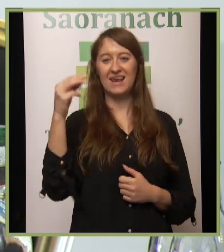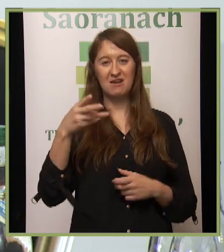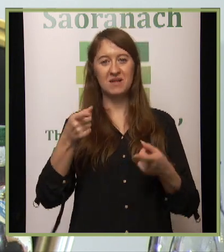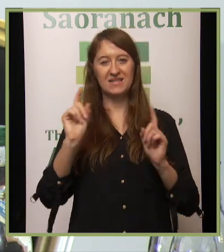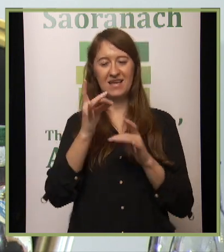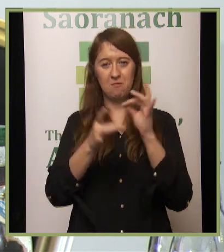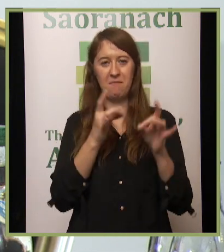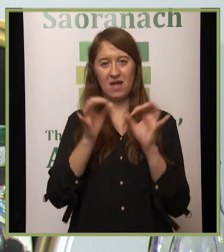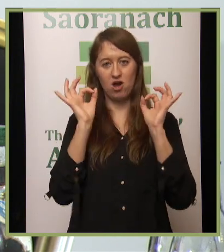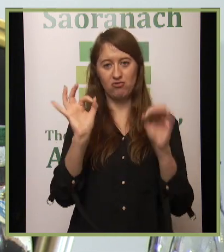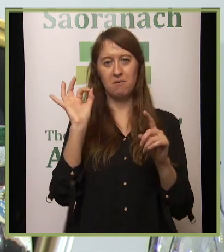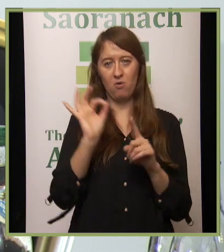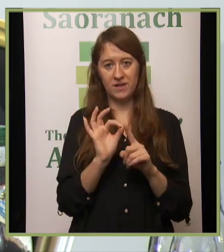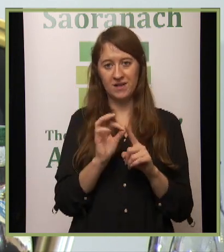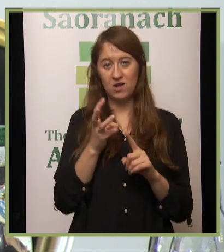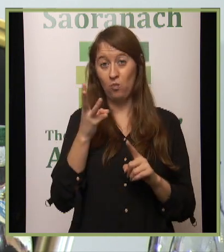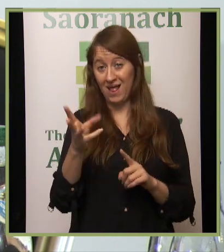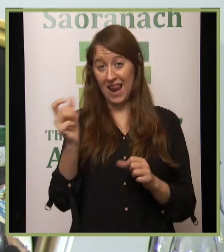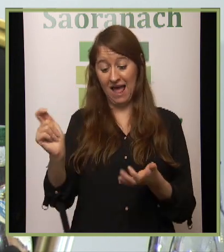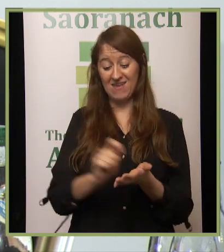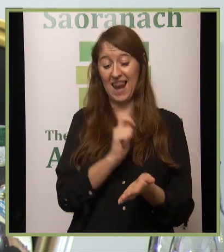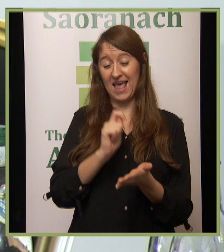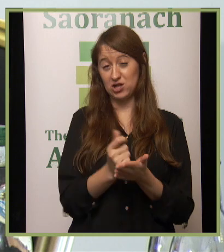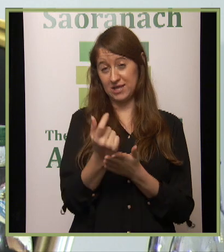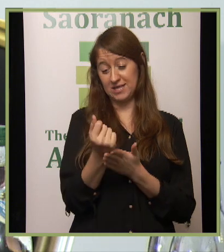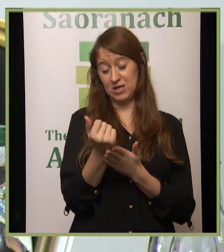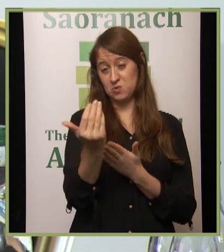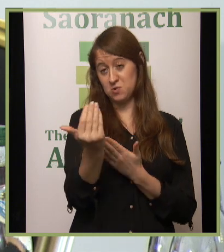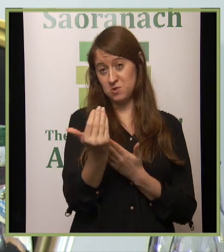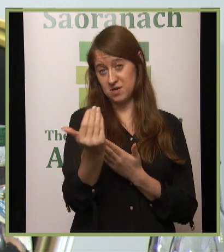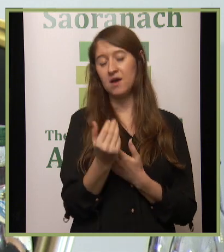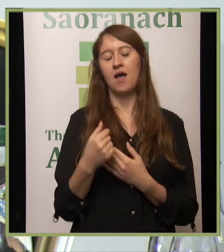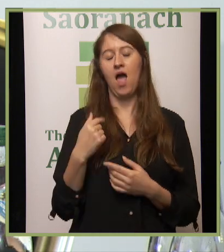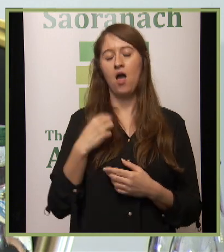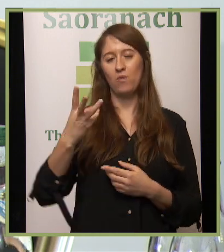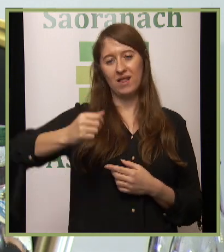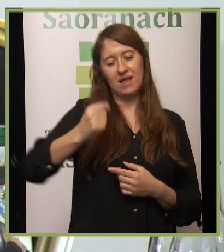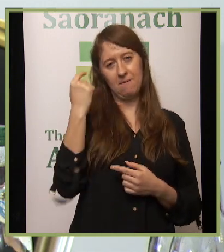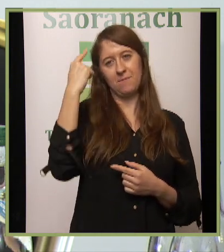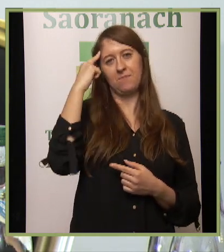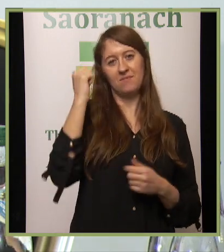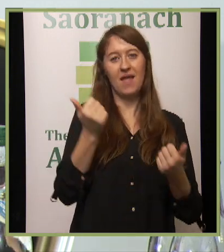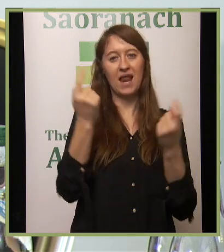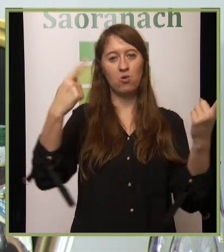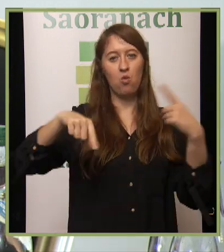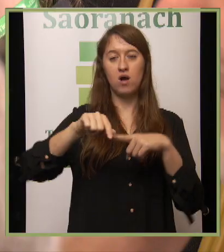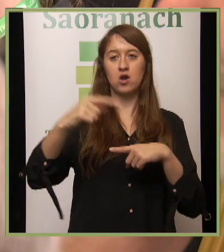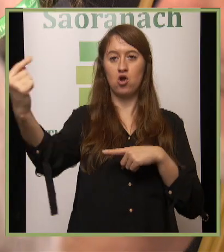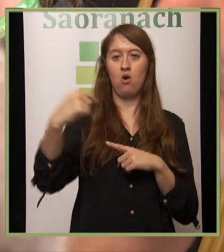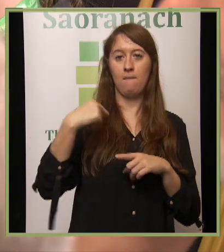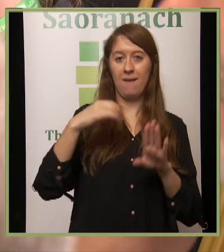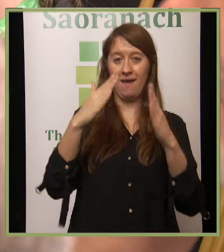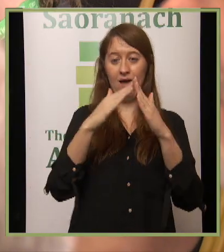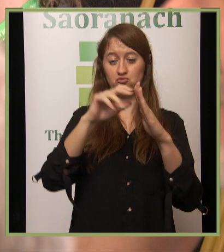point. There will be an election coming up. So it's certainly something I'm going to be keeping in mind now. Anybody that knocks on my door, I'll be asking them